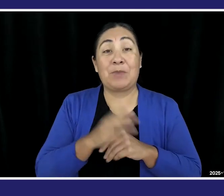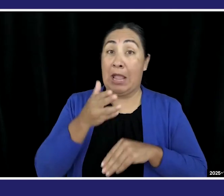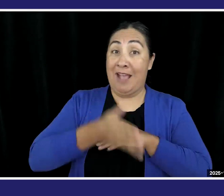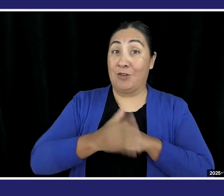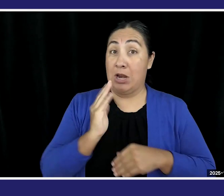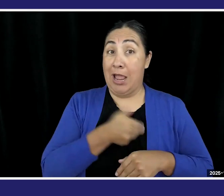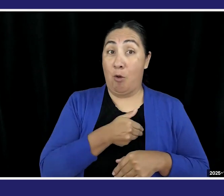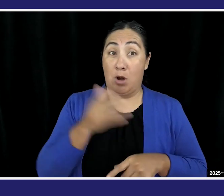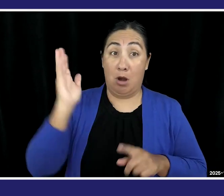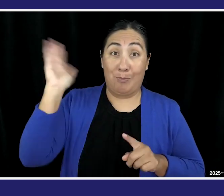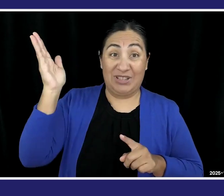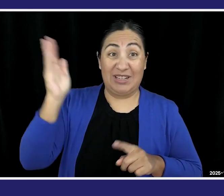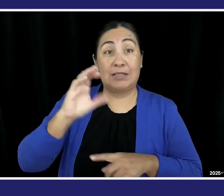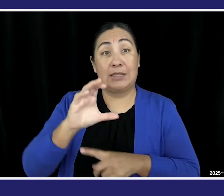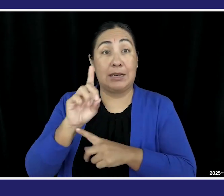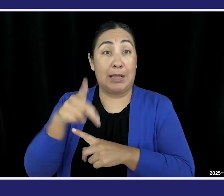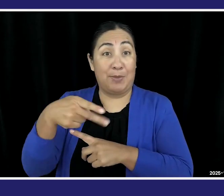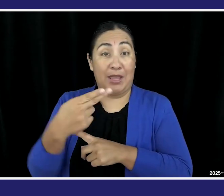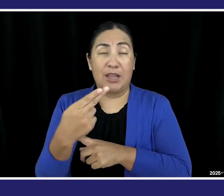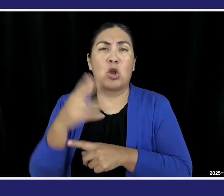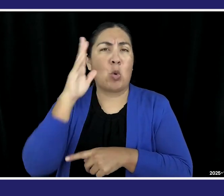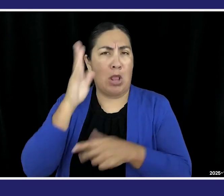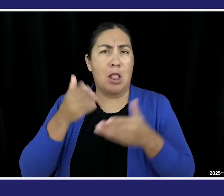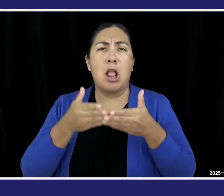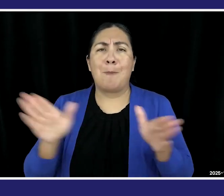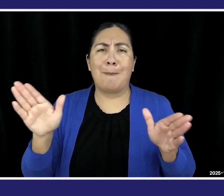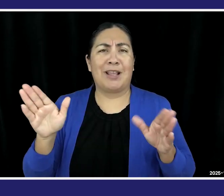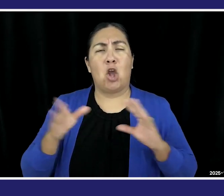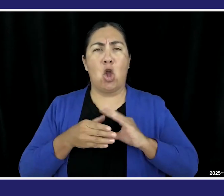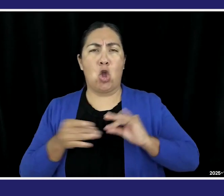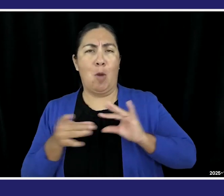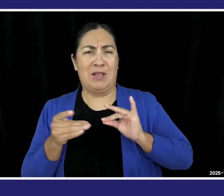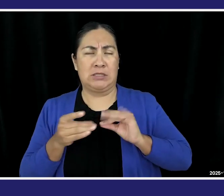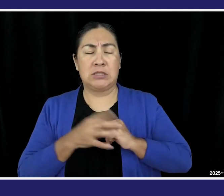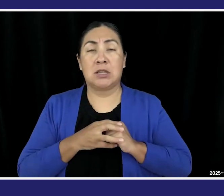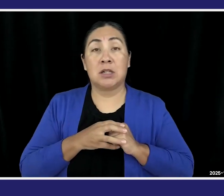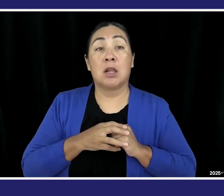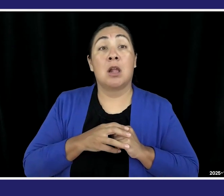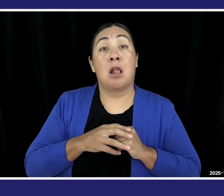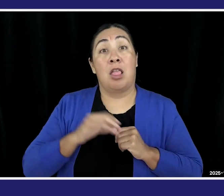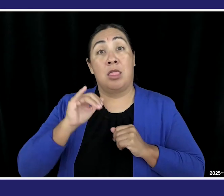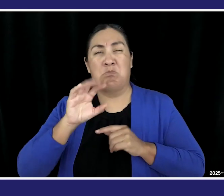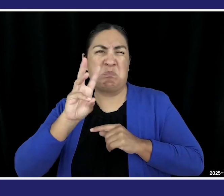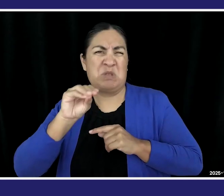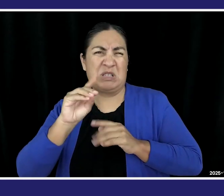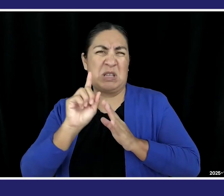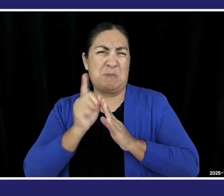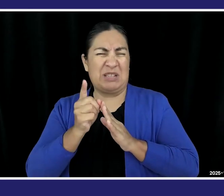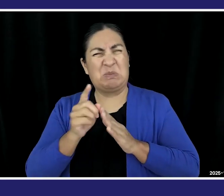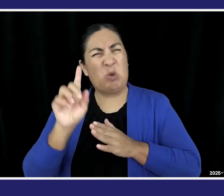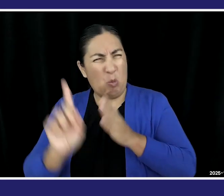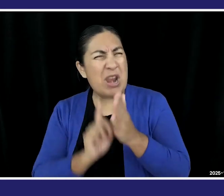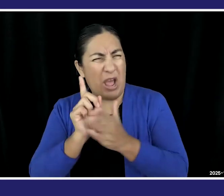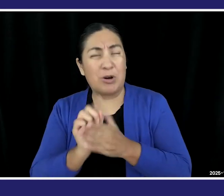presentation, we're going to have about 60 minutes for public comment. When we get there, you'll be able to raise your hand